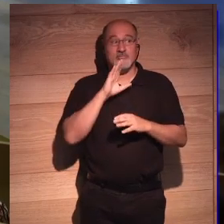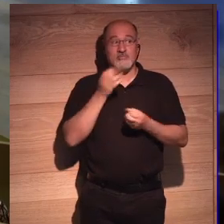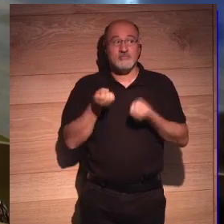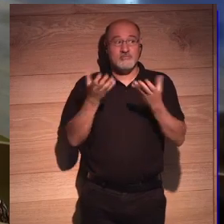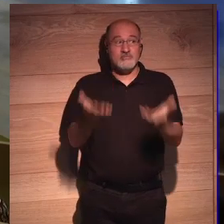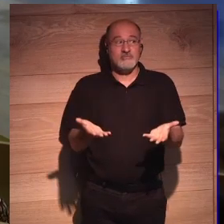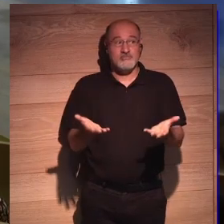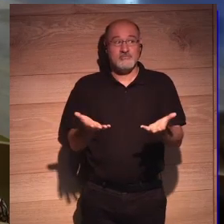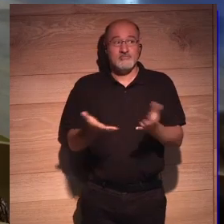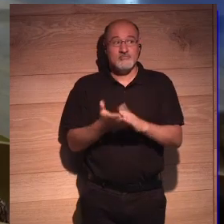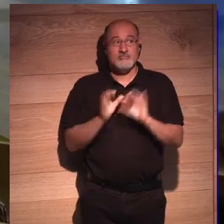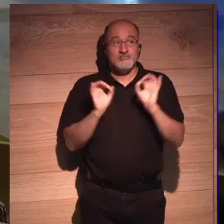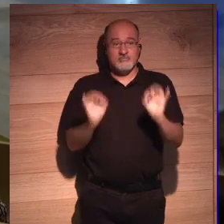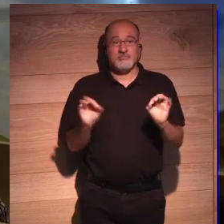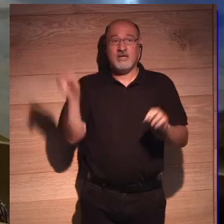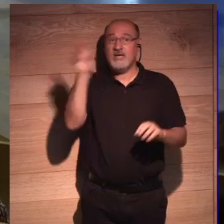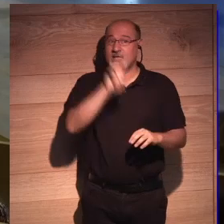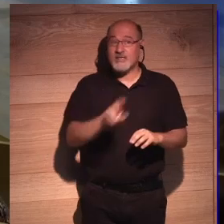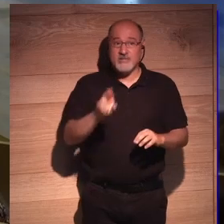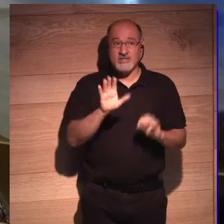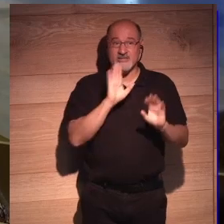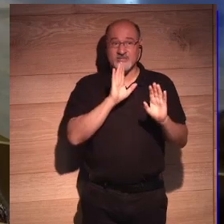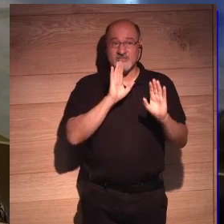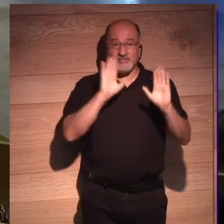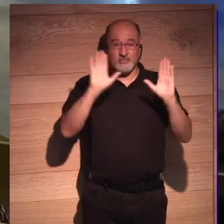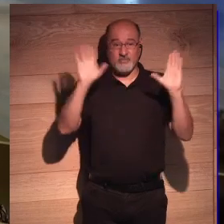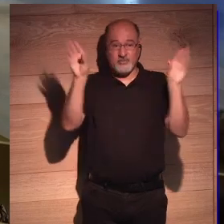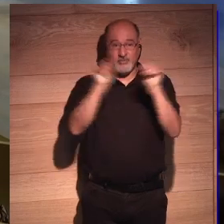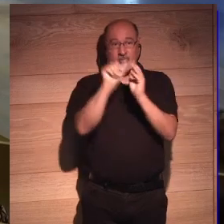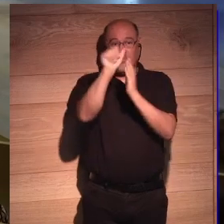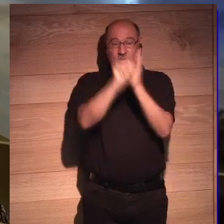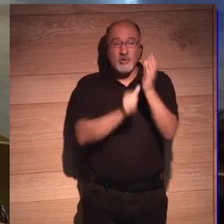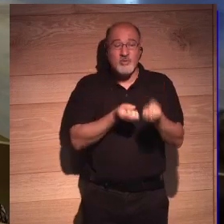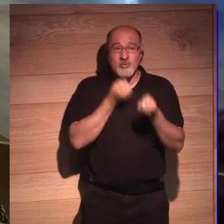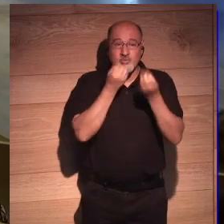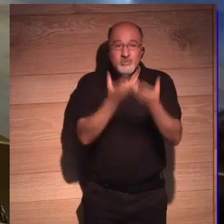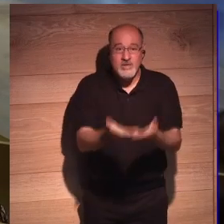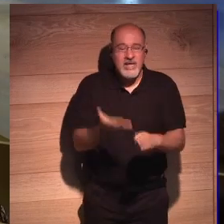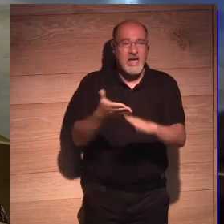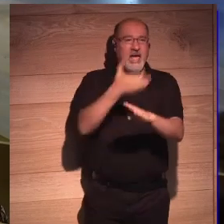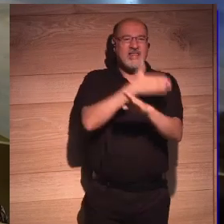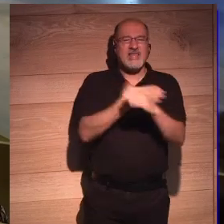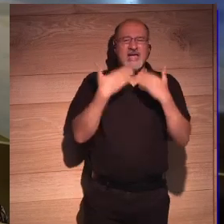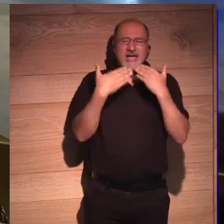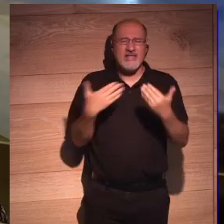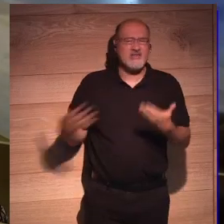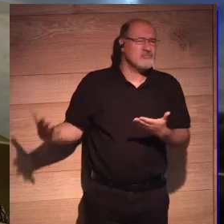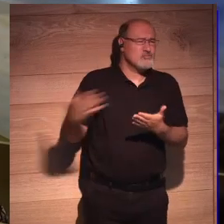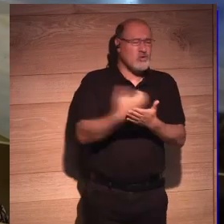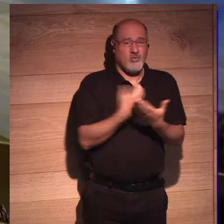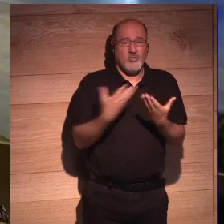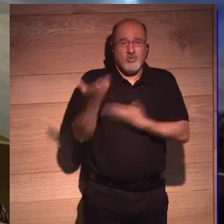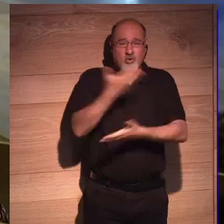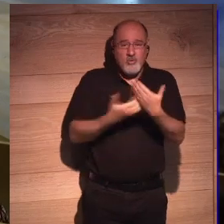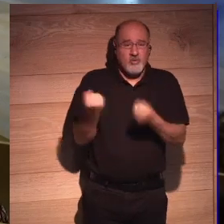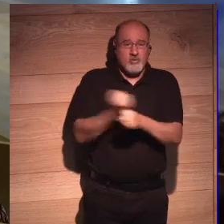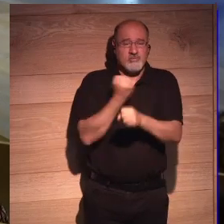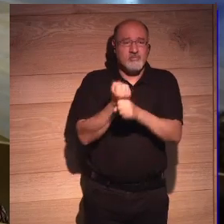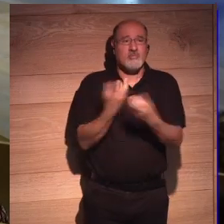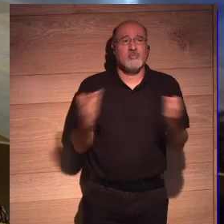but I'll keep on talking. So just a very brief overview of the program. But first, I would like to thank everyone